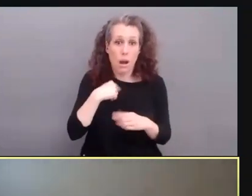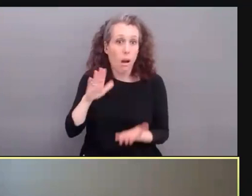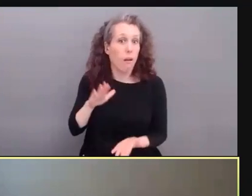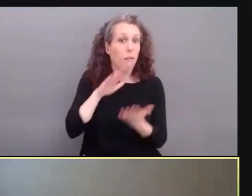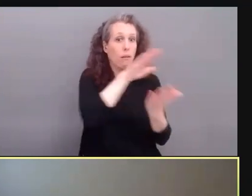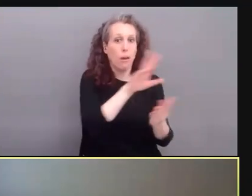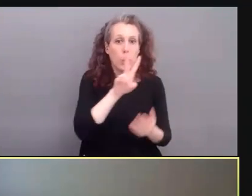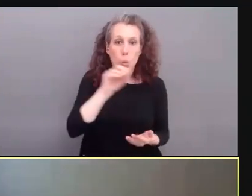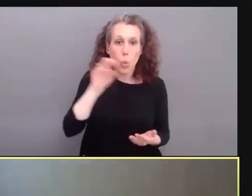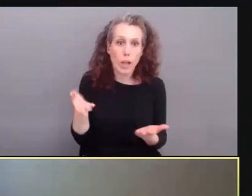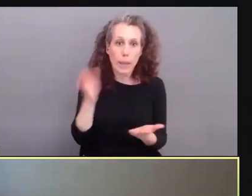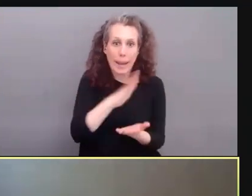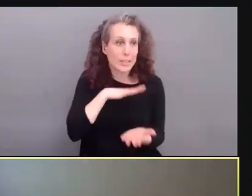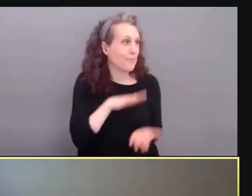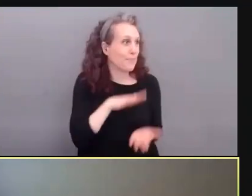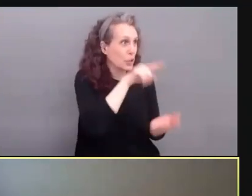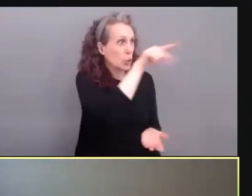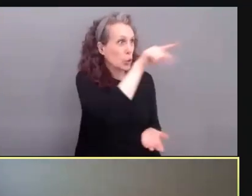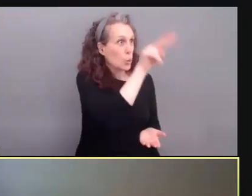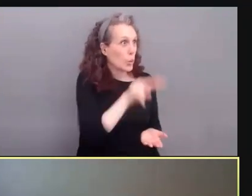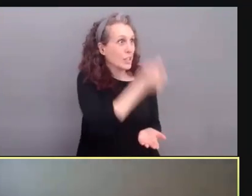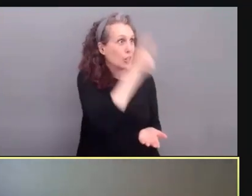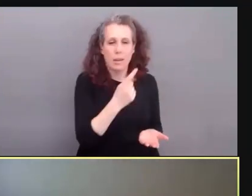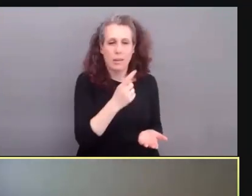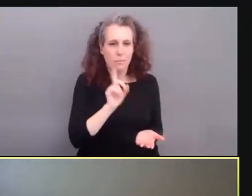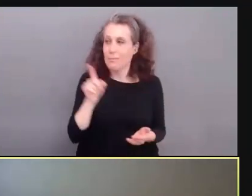information. Next slide, please.